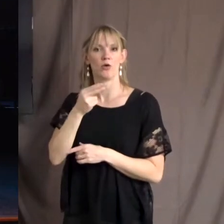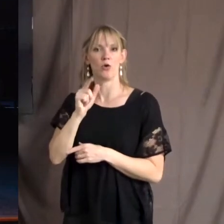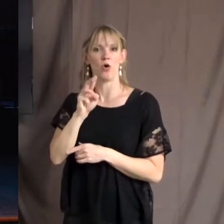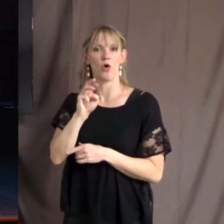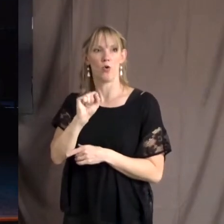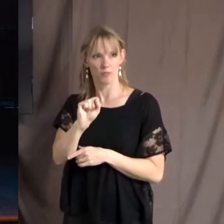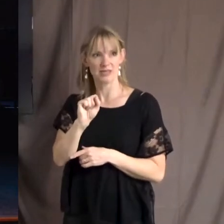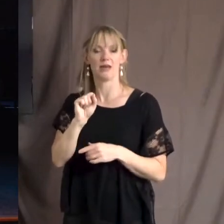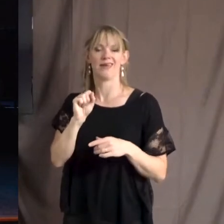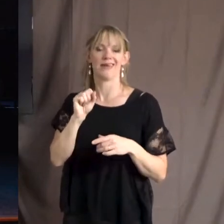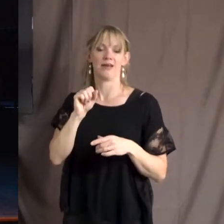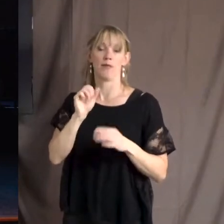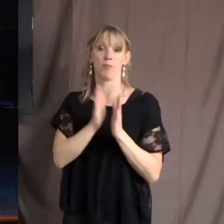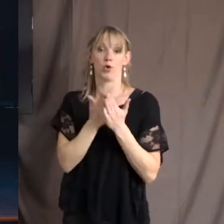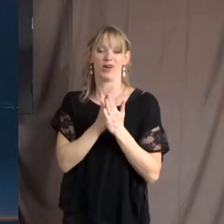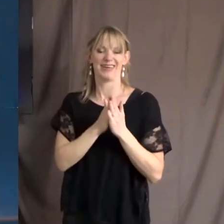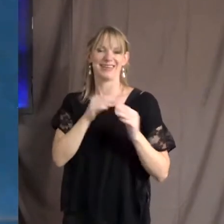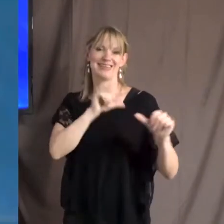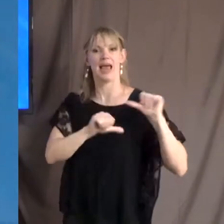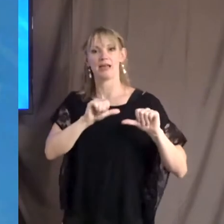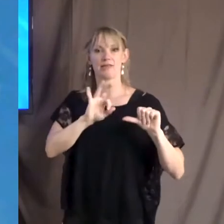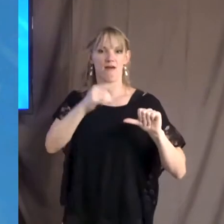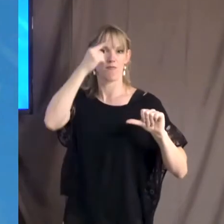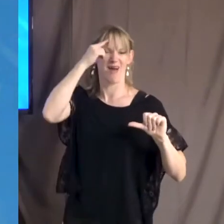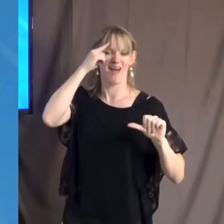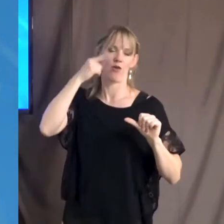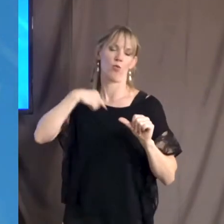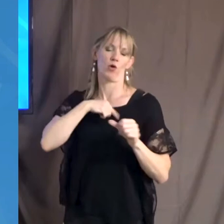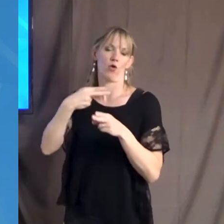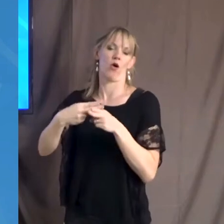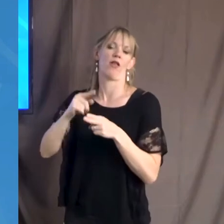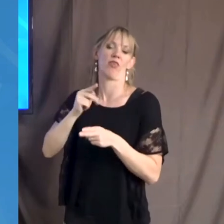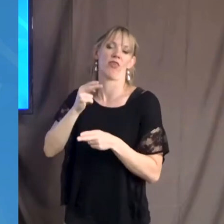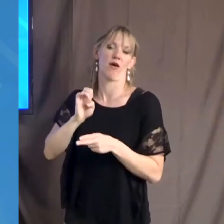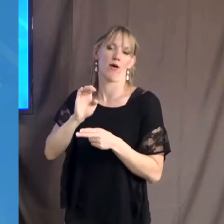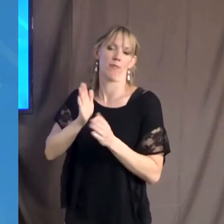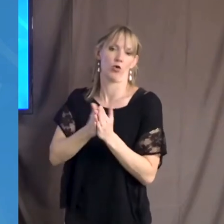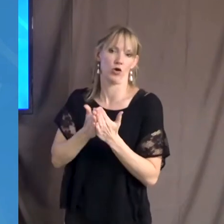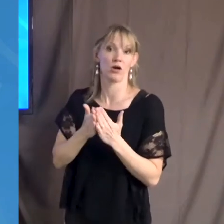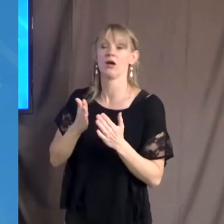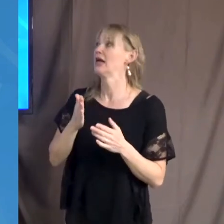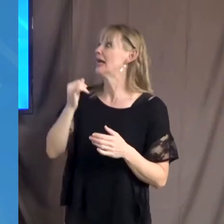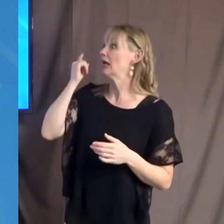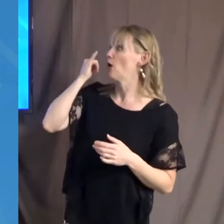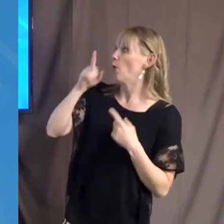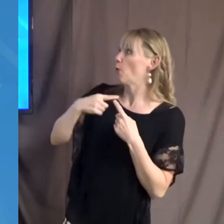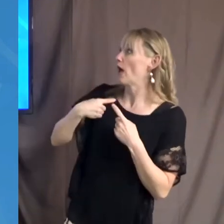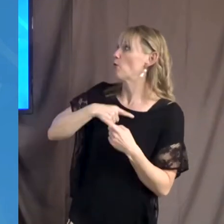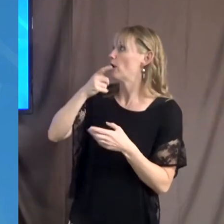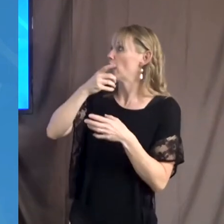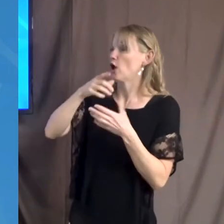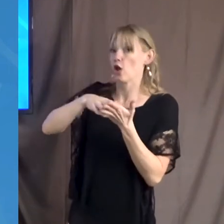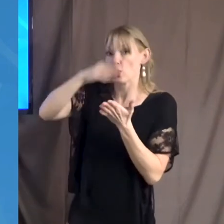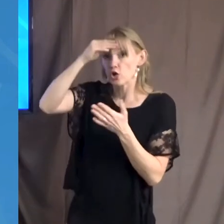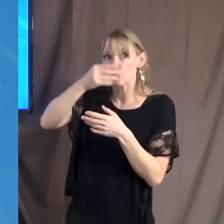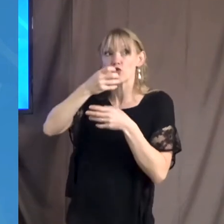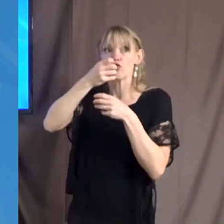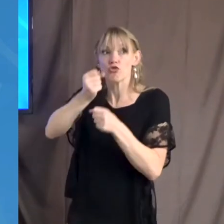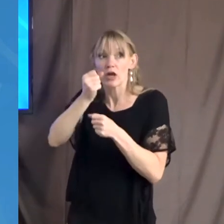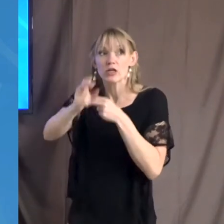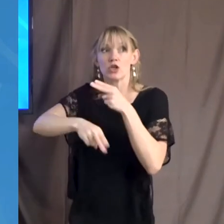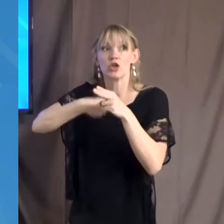the textbook, says, when we learn to trust the universe, we shall be happy, prosperous, and